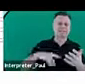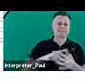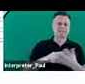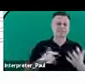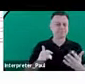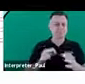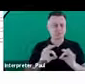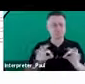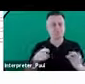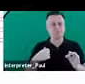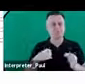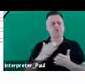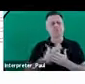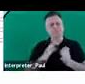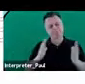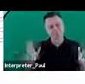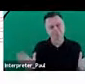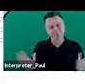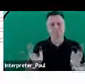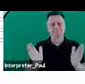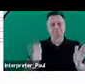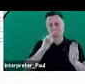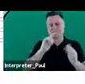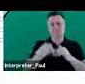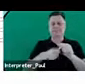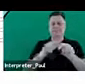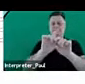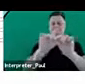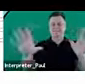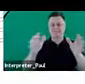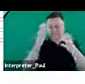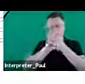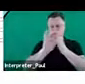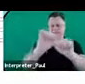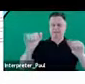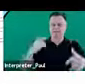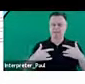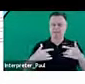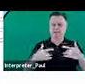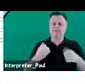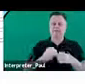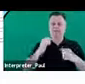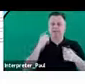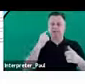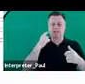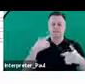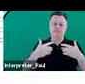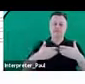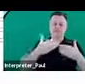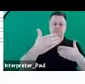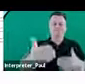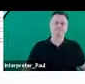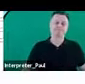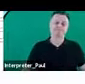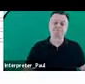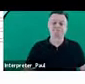But I really urge individuals to become an expert in this, because again, going forward, it will make it easier. And I